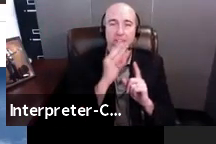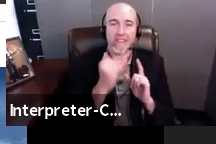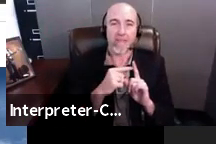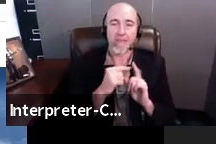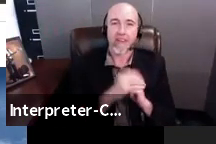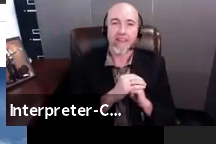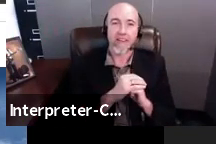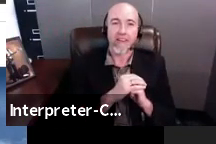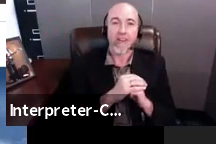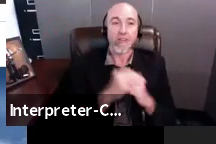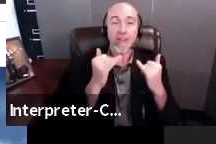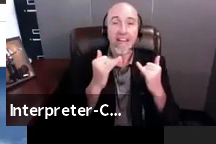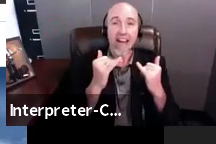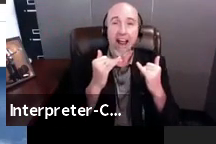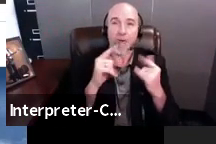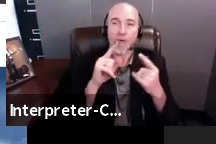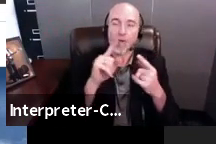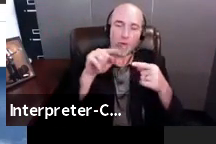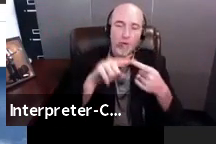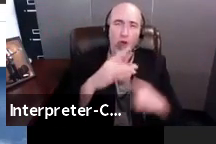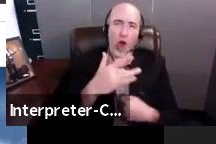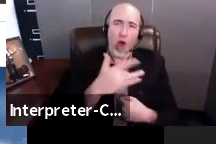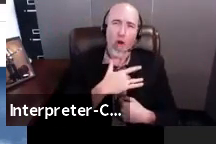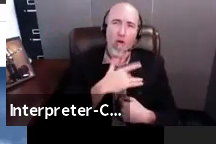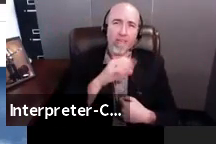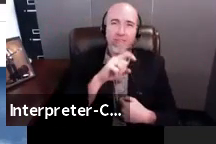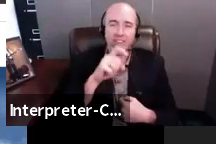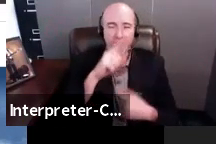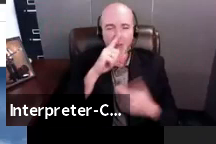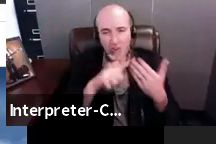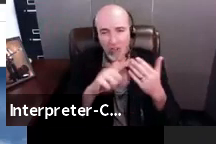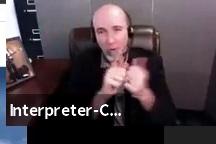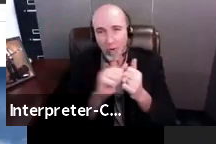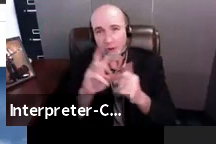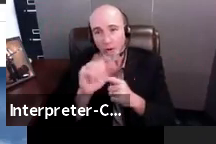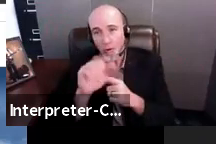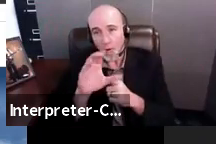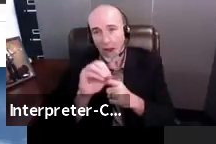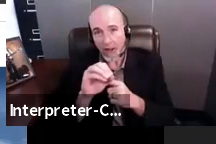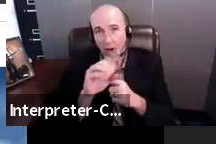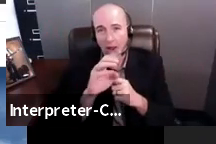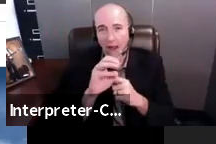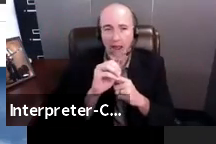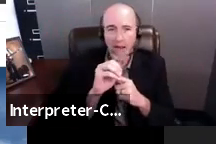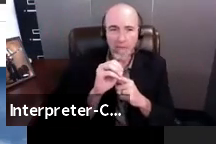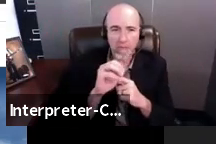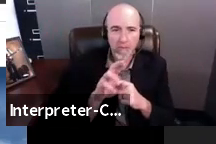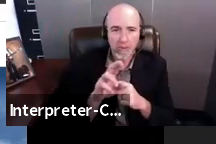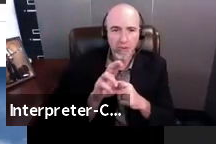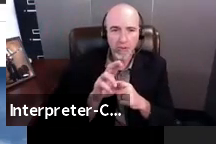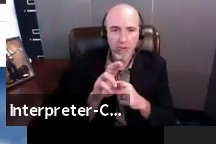Let's now move to the heart of Texas and check in with the city of Waco and Mr. Brian.